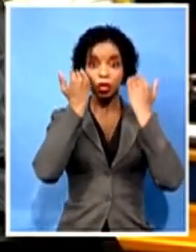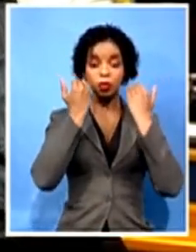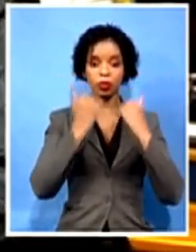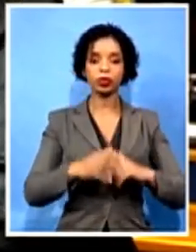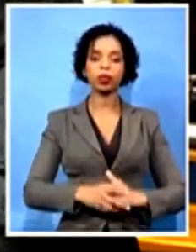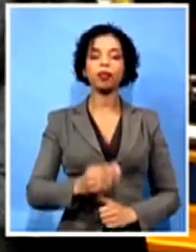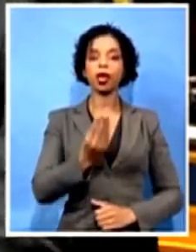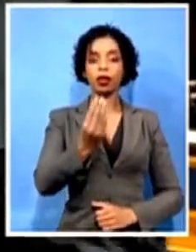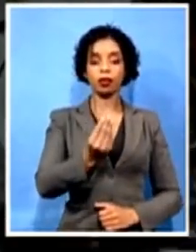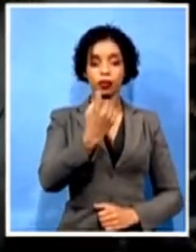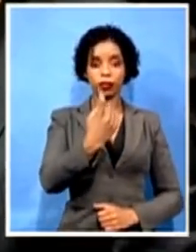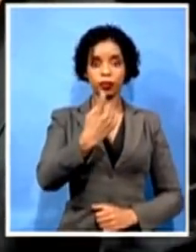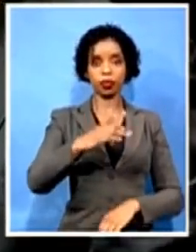friend.